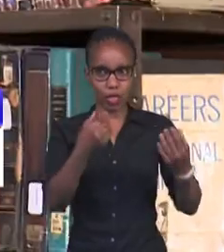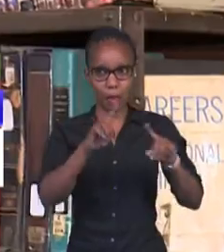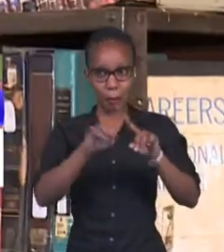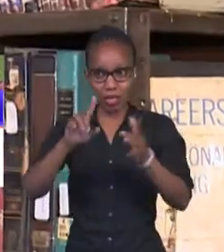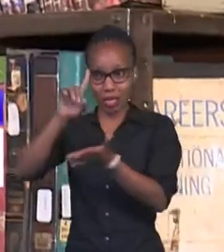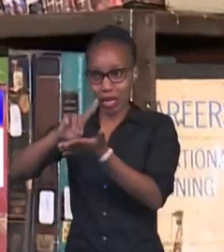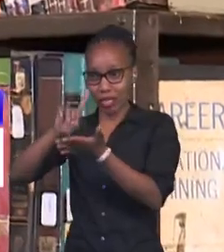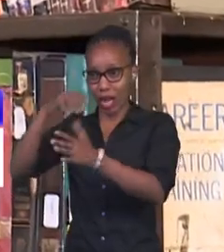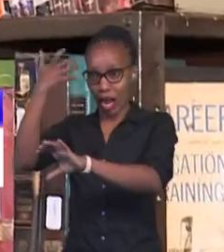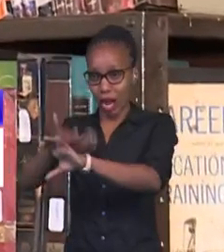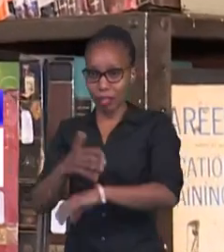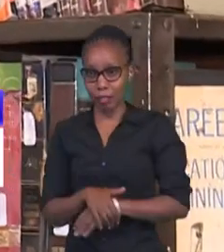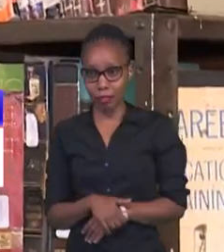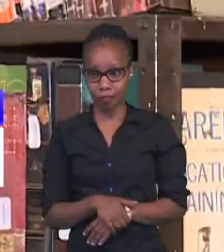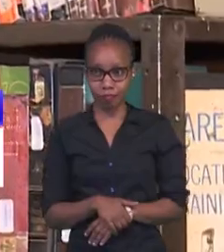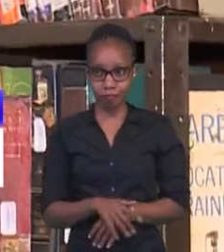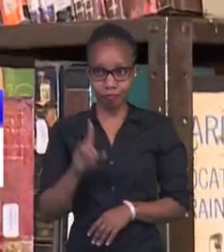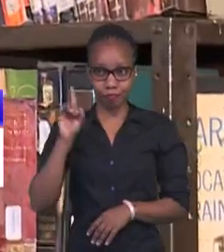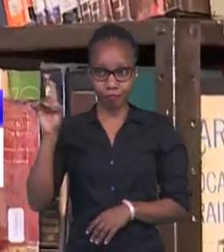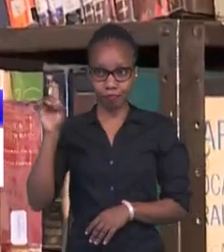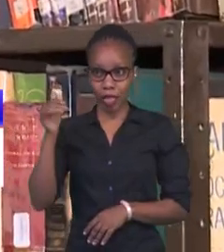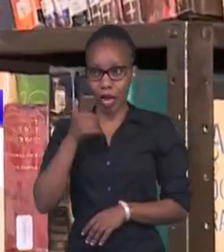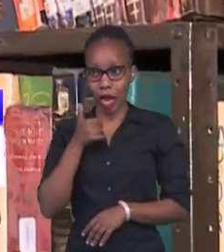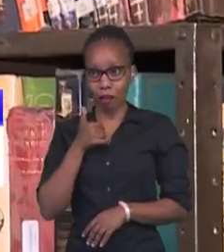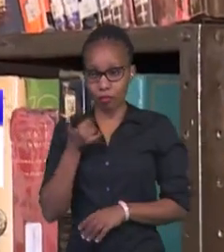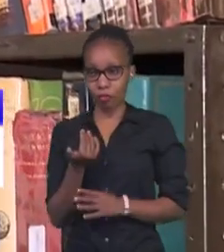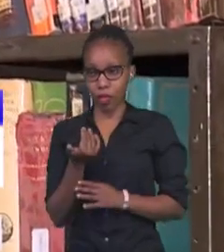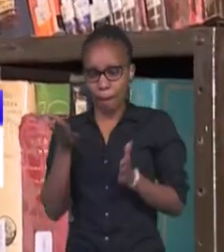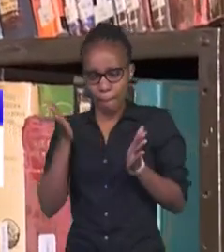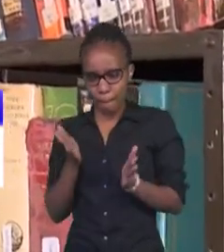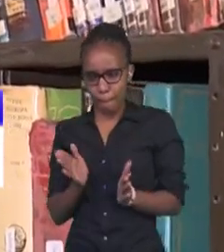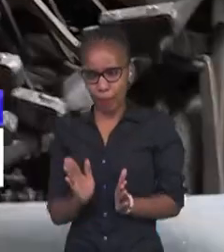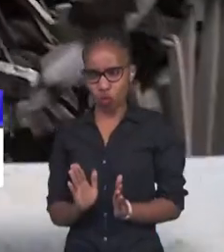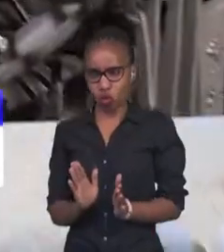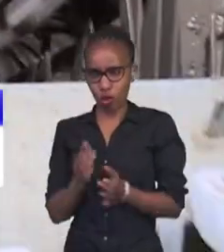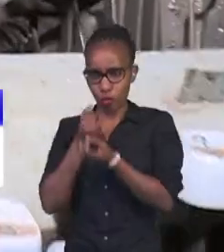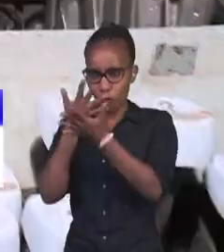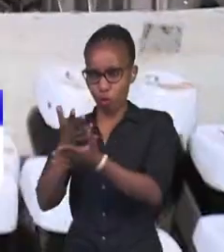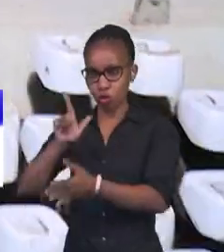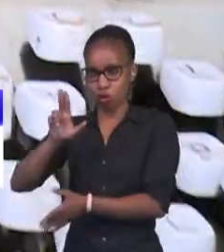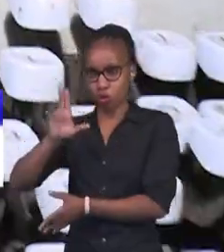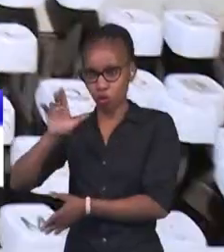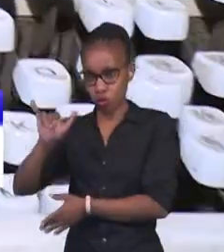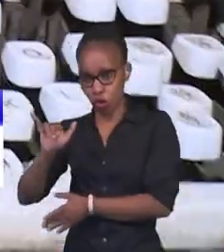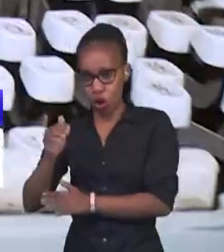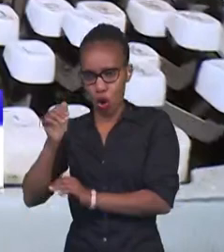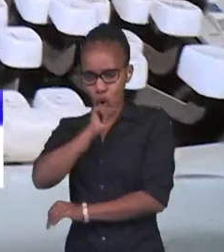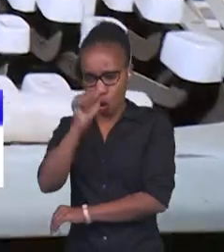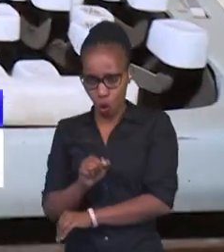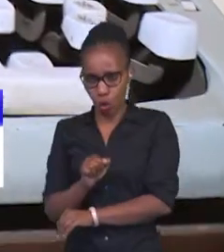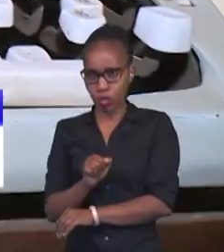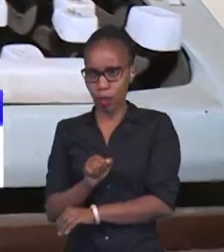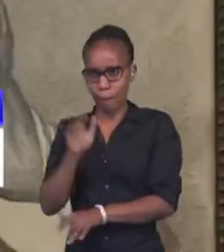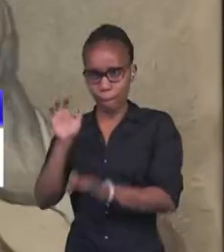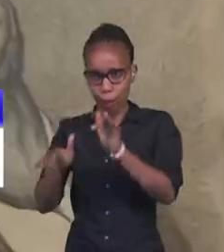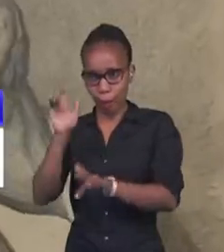hardest. Upstairs appears to have more personal collections of Lucie McMillan, including old typewriters, paintings of